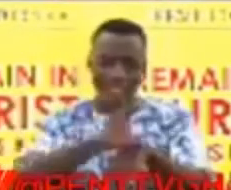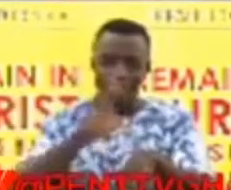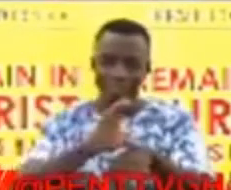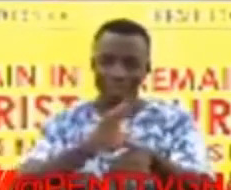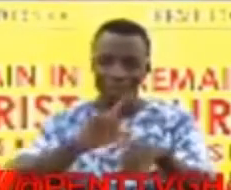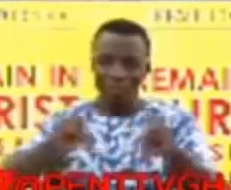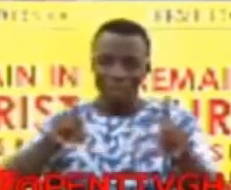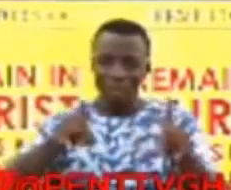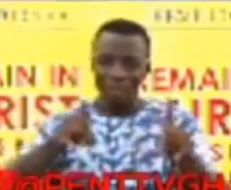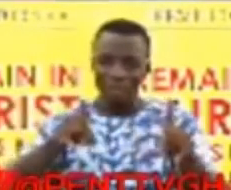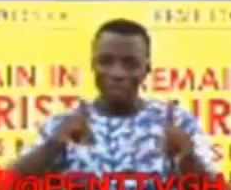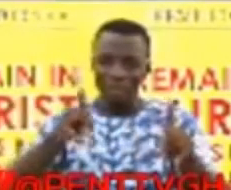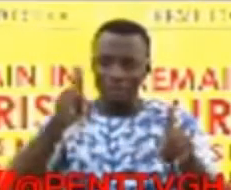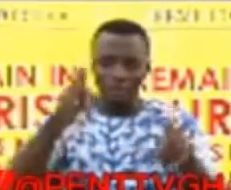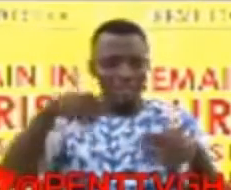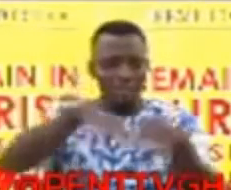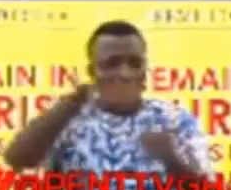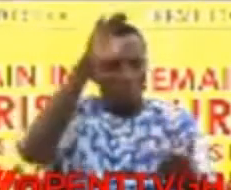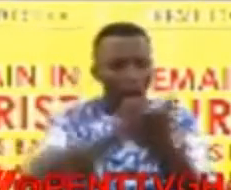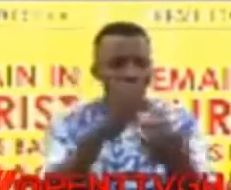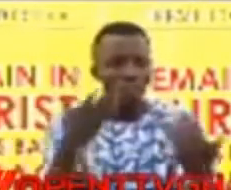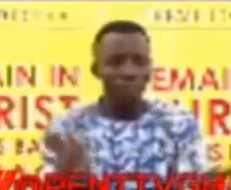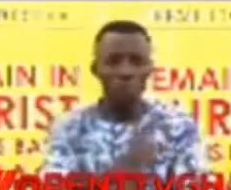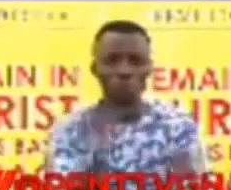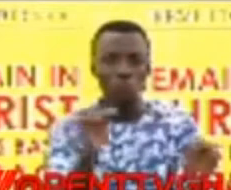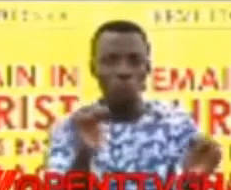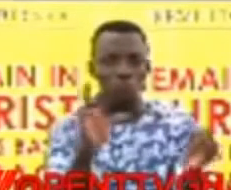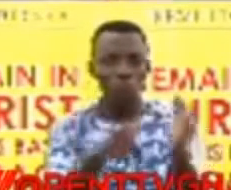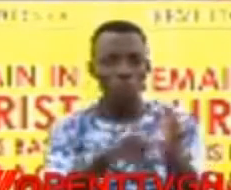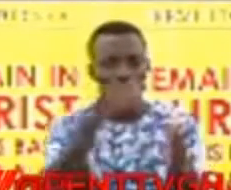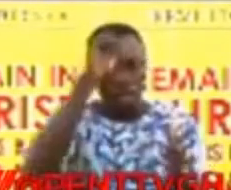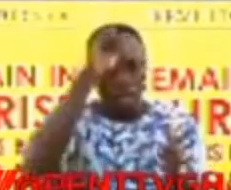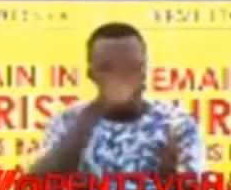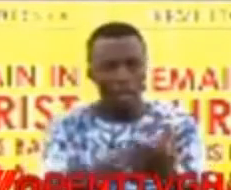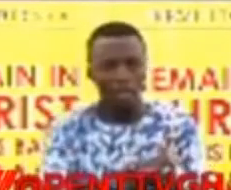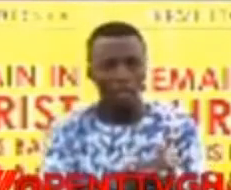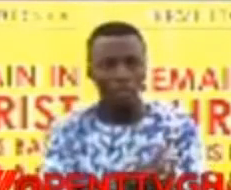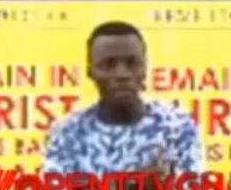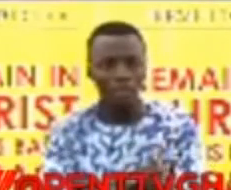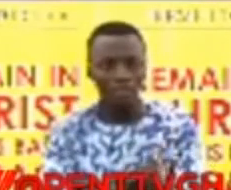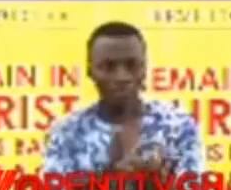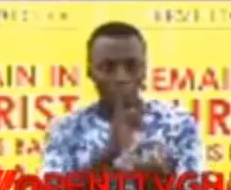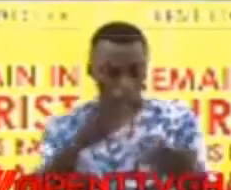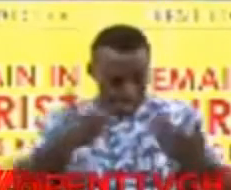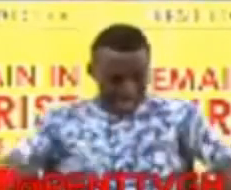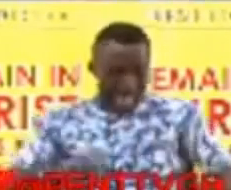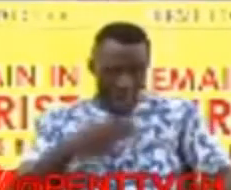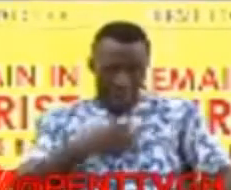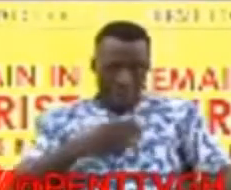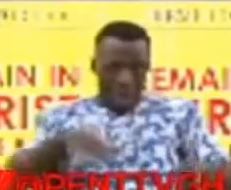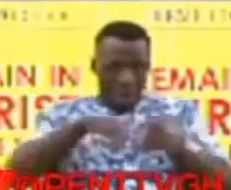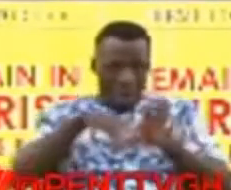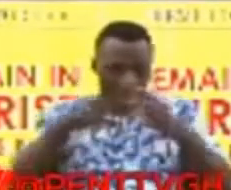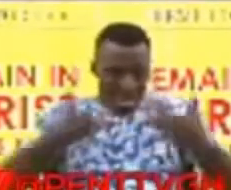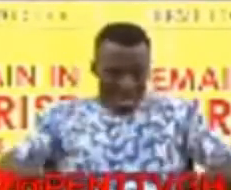life. In her white garment, she came back a widow. That is why I'm saying that